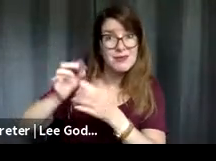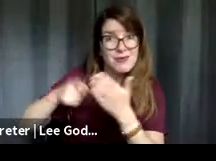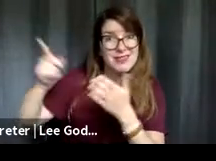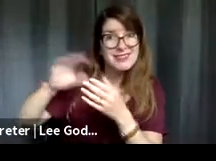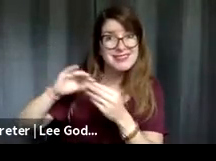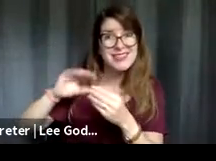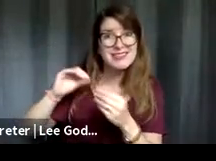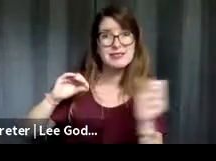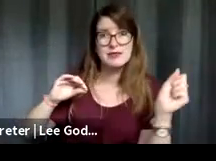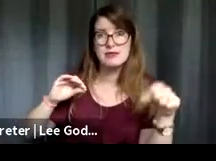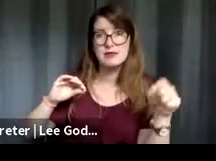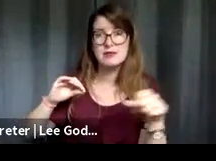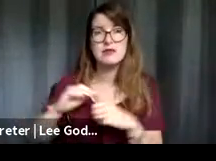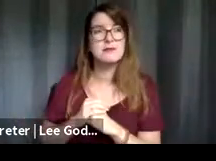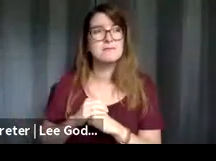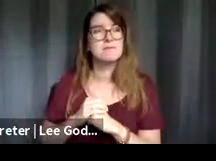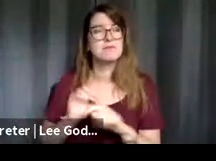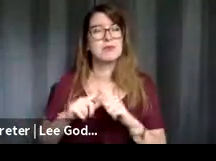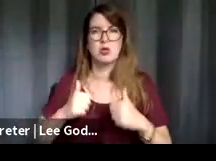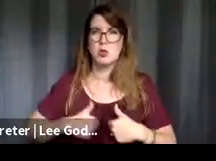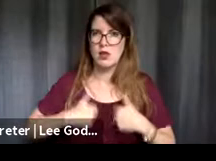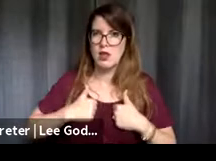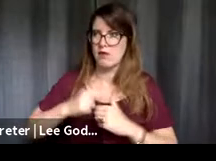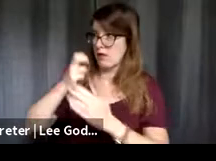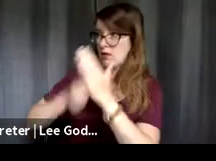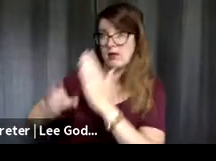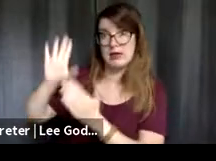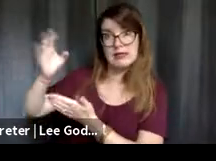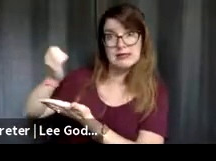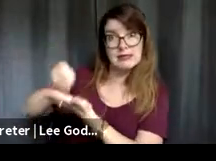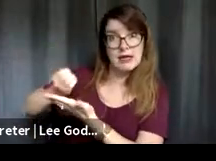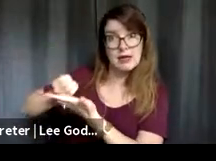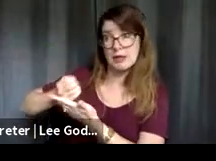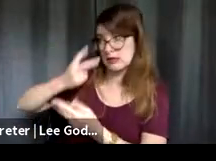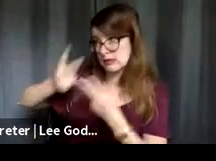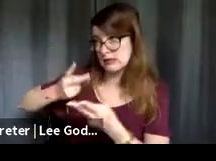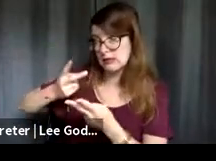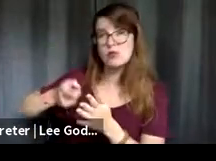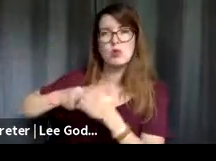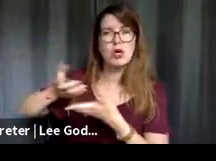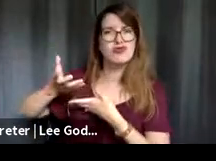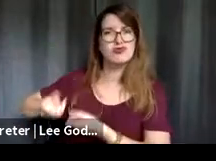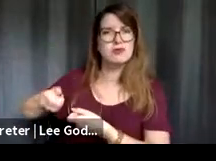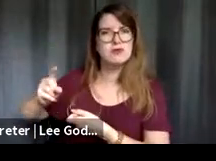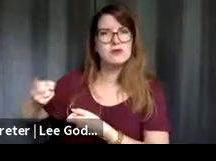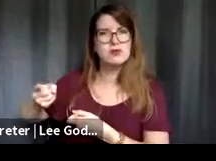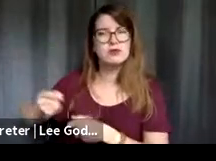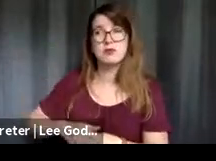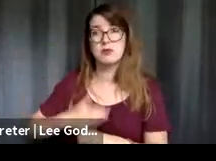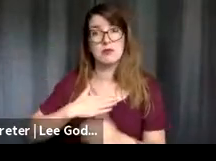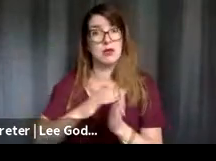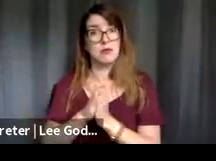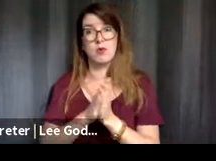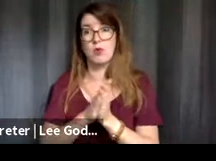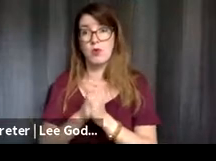is. But to live in his economy and see it, we have to trust first. And my motives also are to